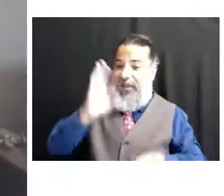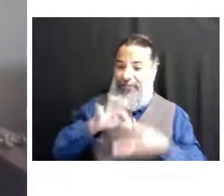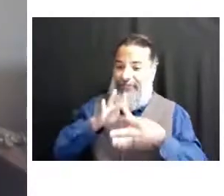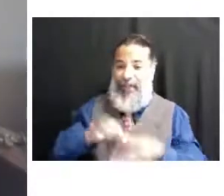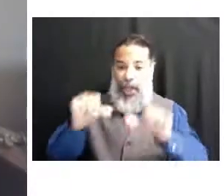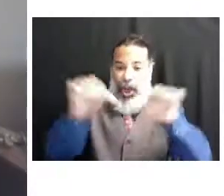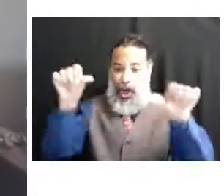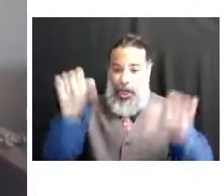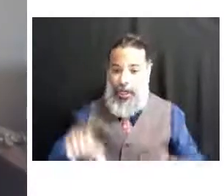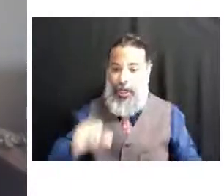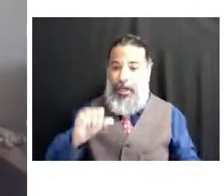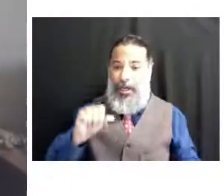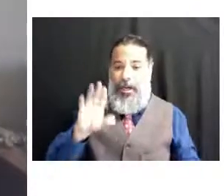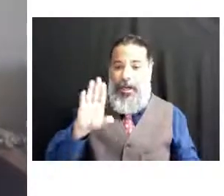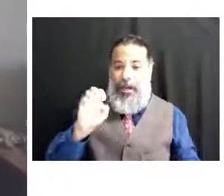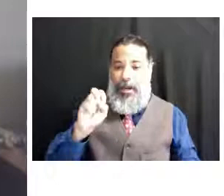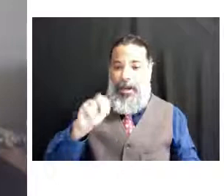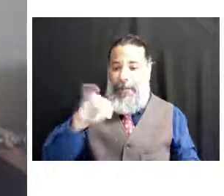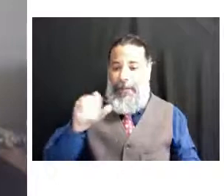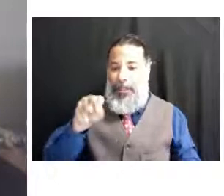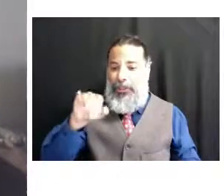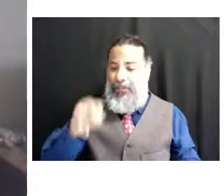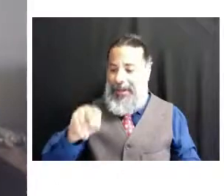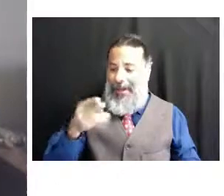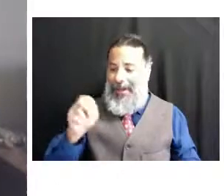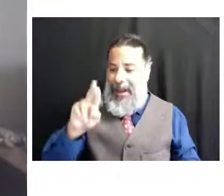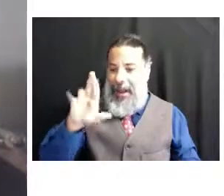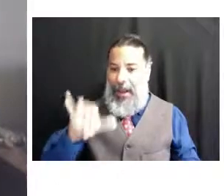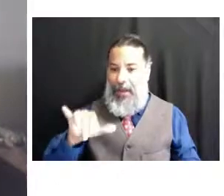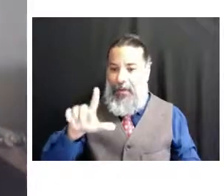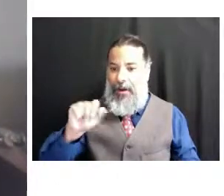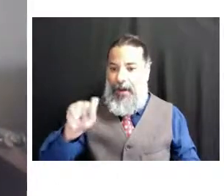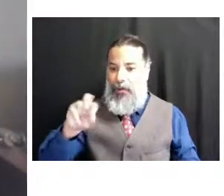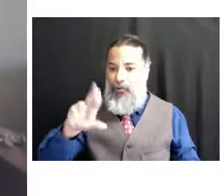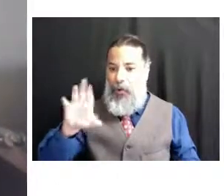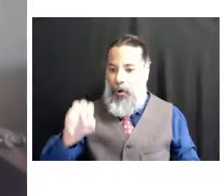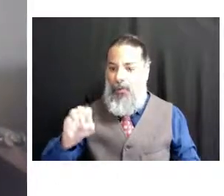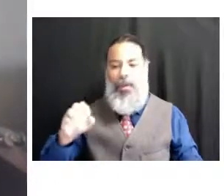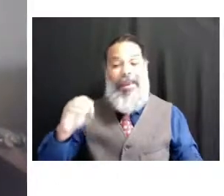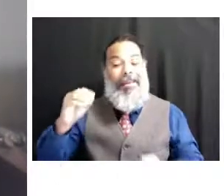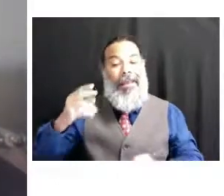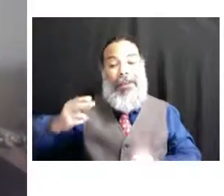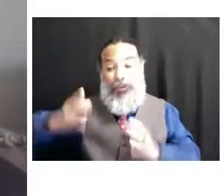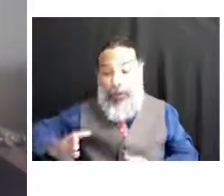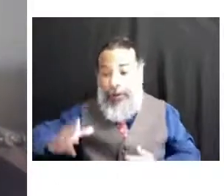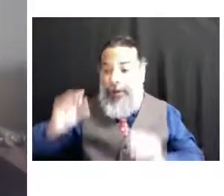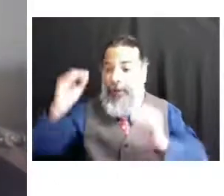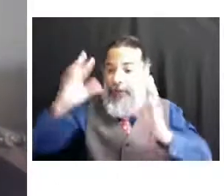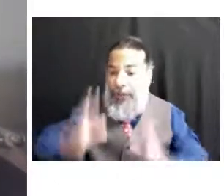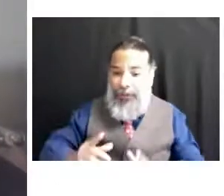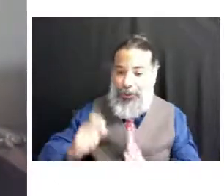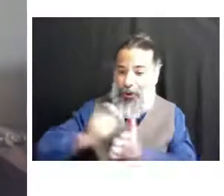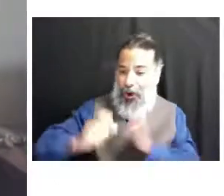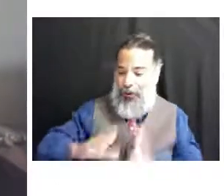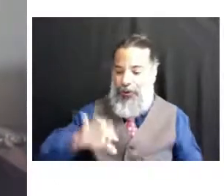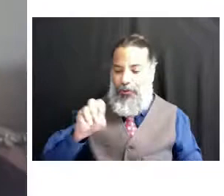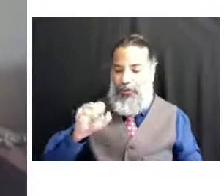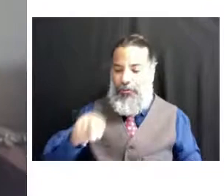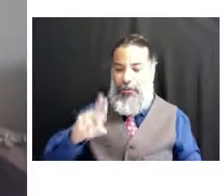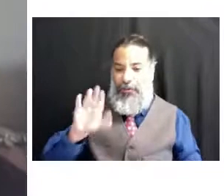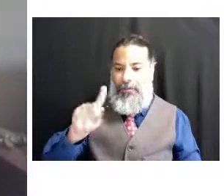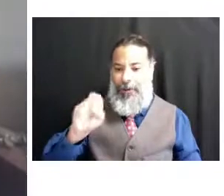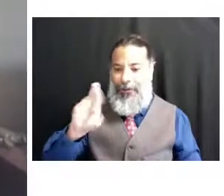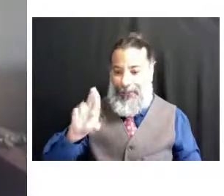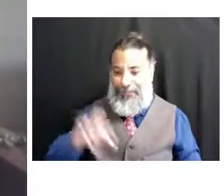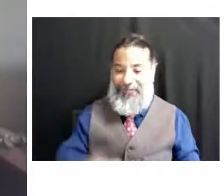architect Benjamin Henry Latrobe with historian, professor, and author Gene Baker.